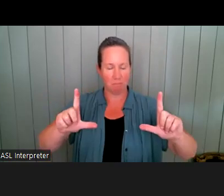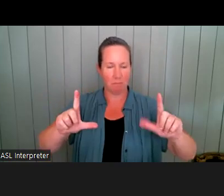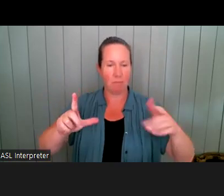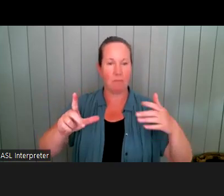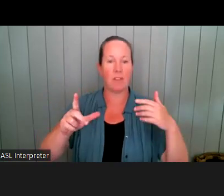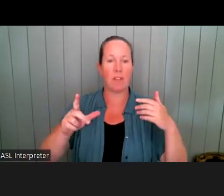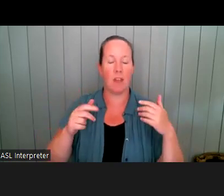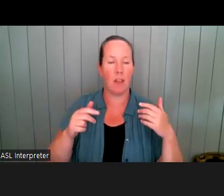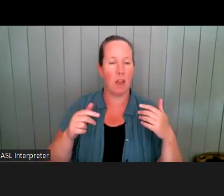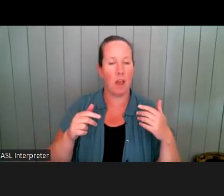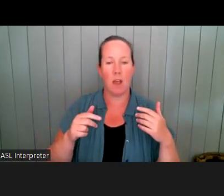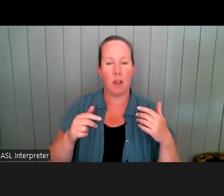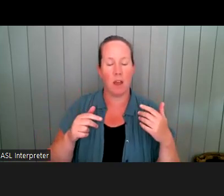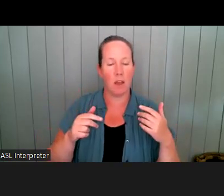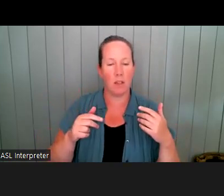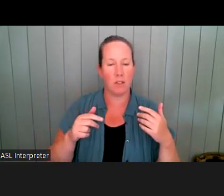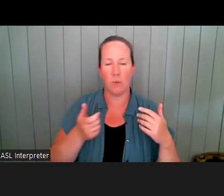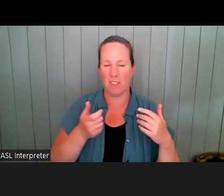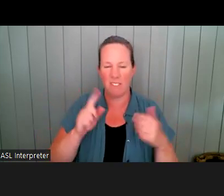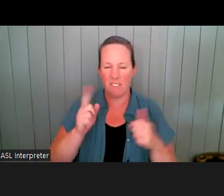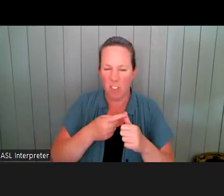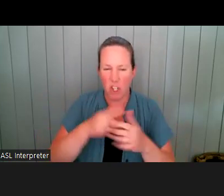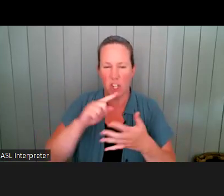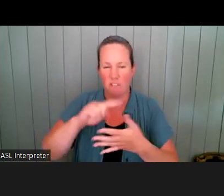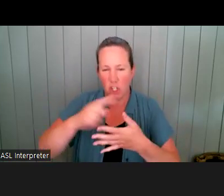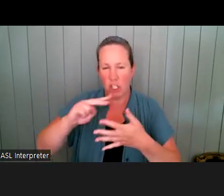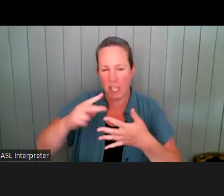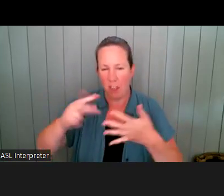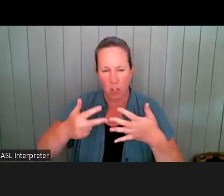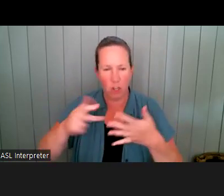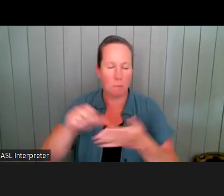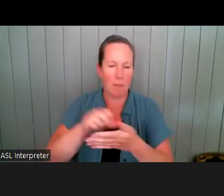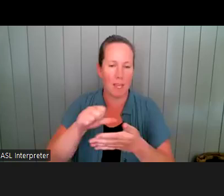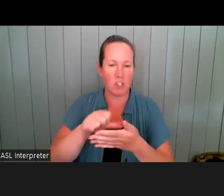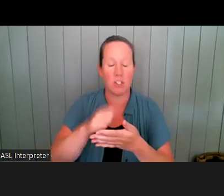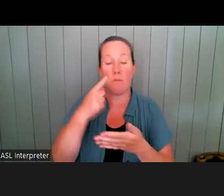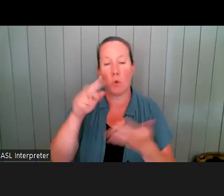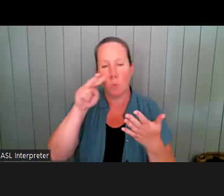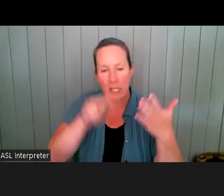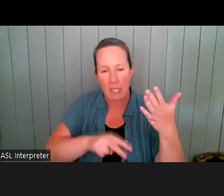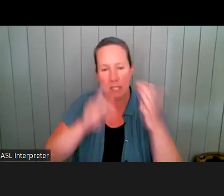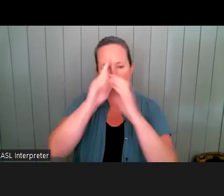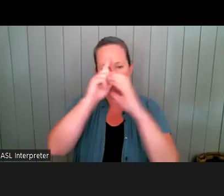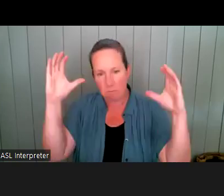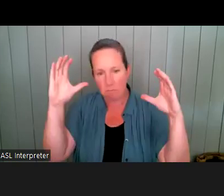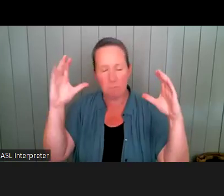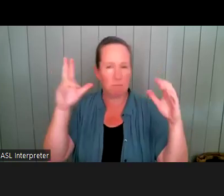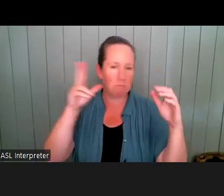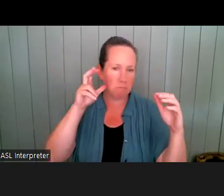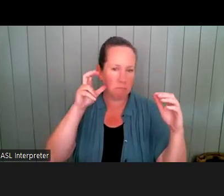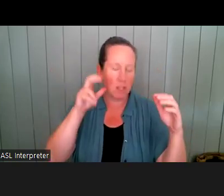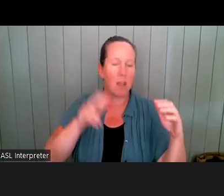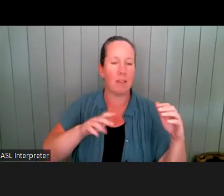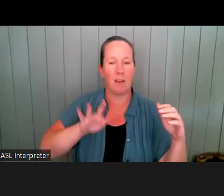and you just have to like hit the next button, and those to get to the actual